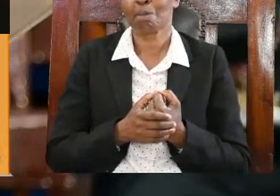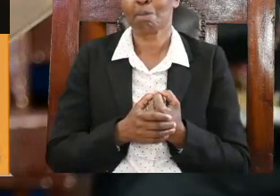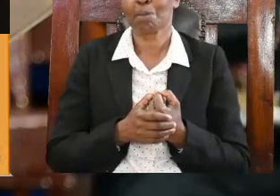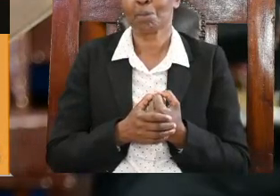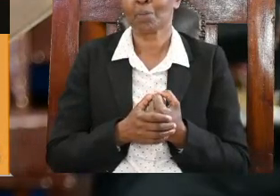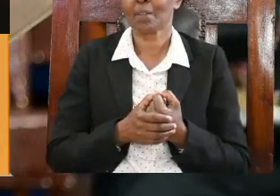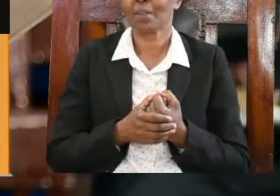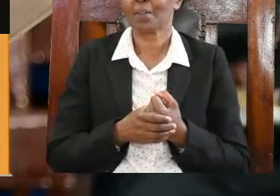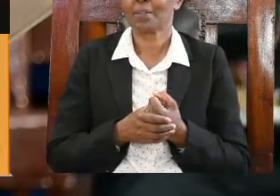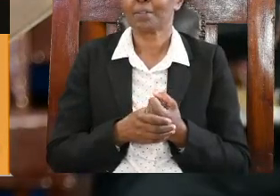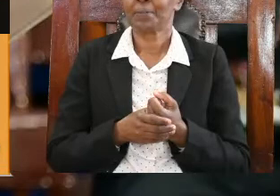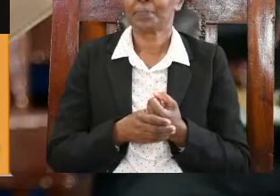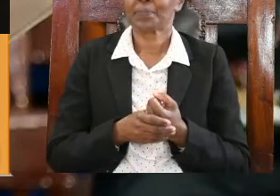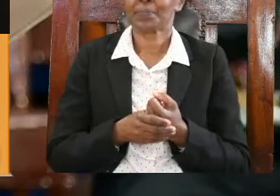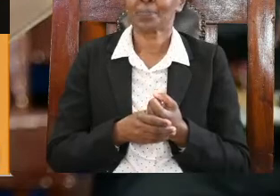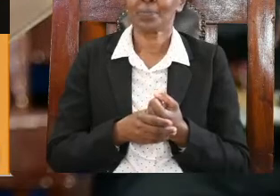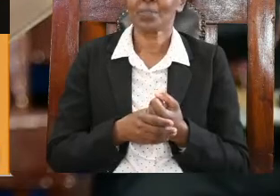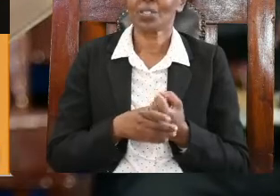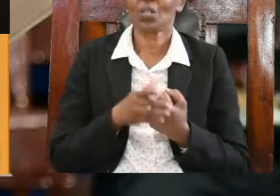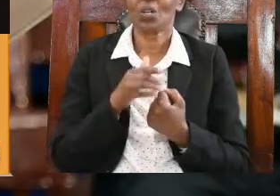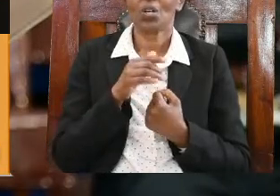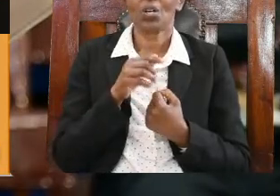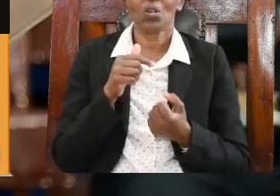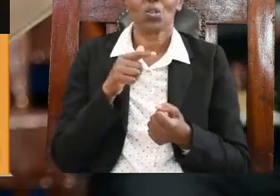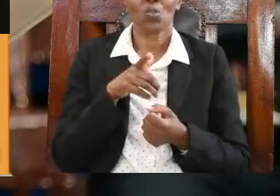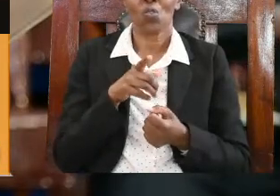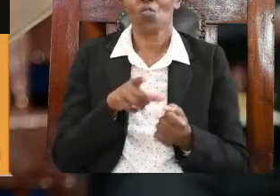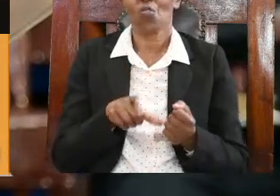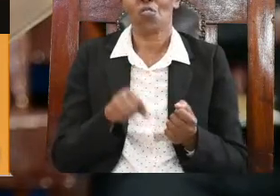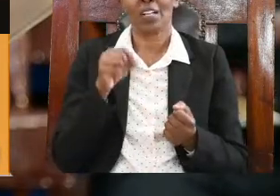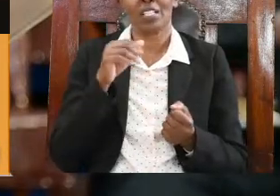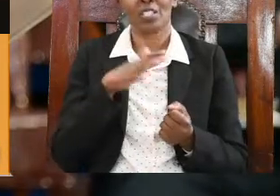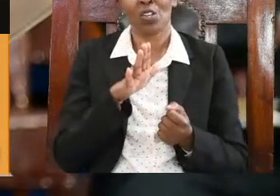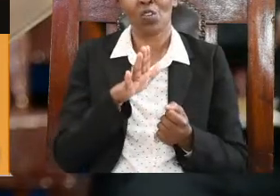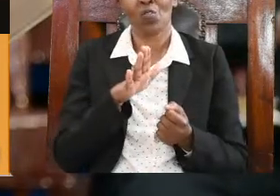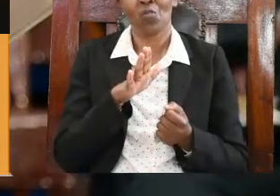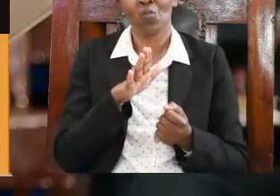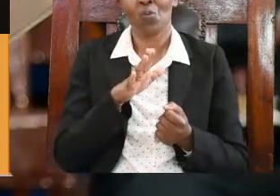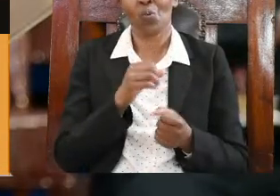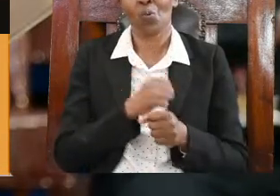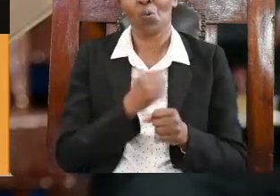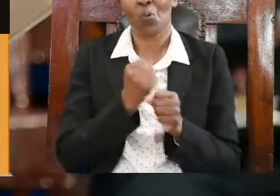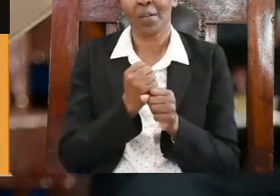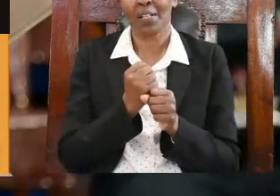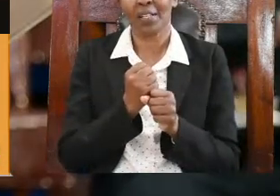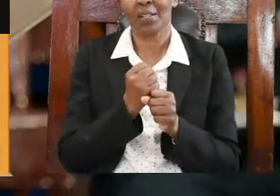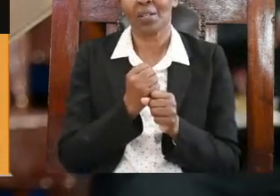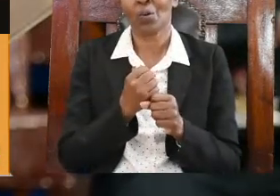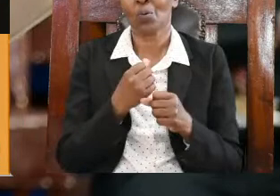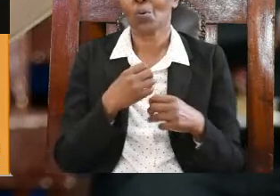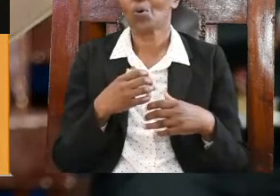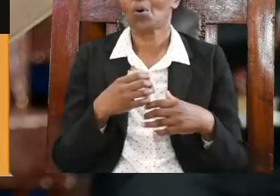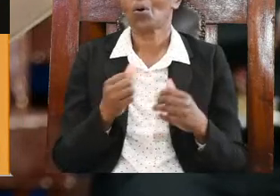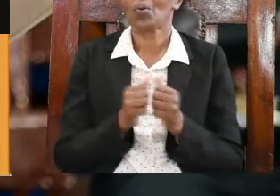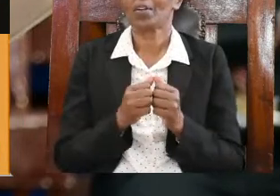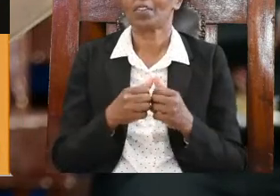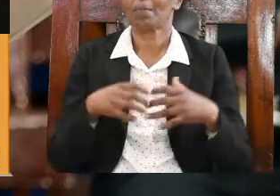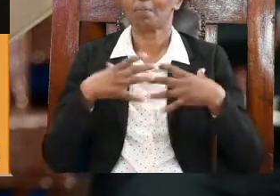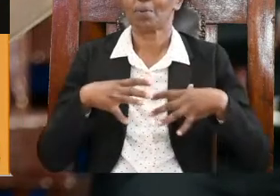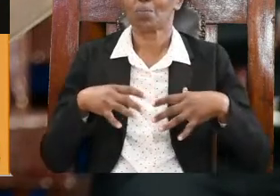You know, you find yourself working with people that force things on you because maybe you are a